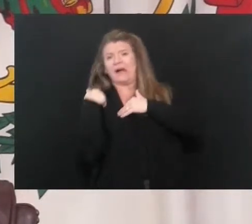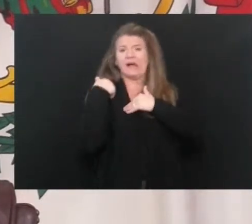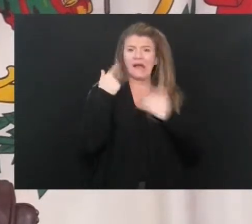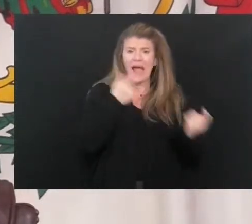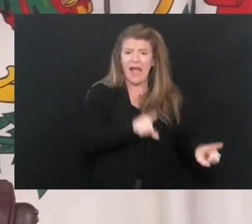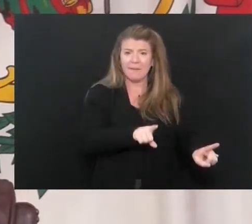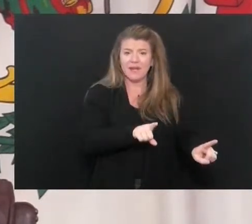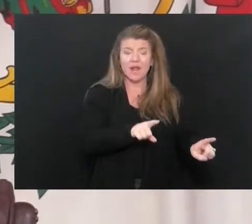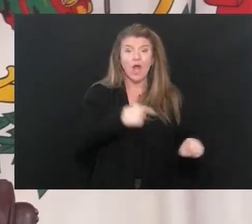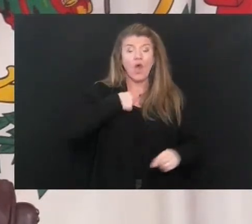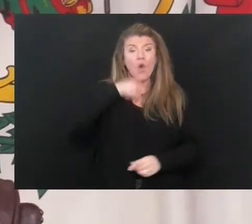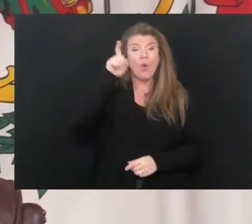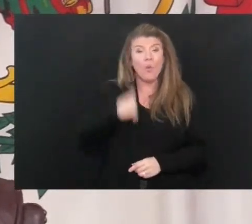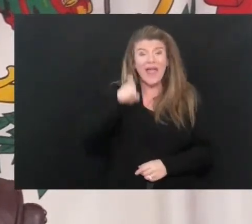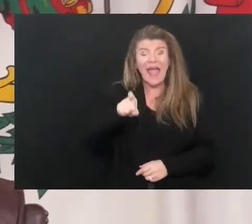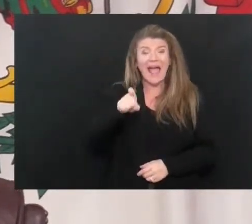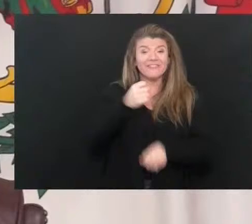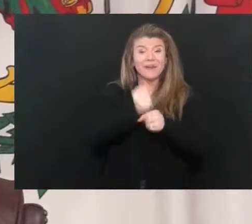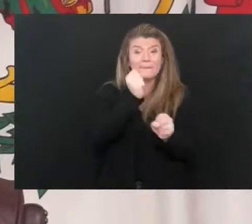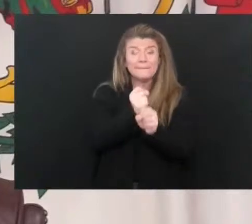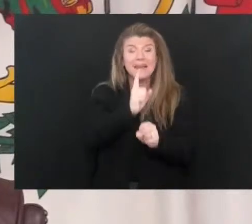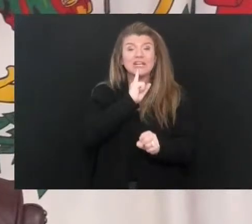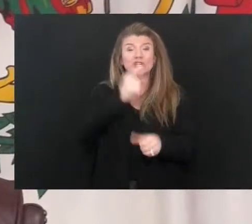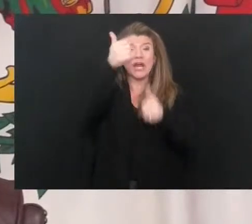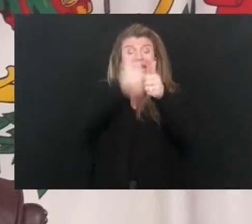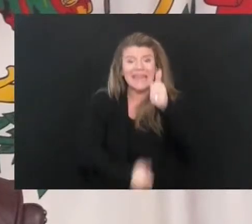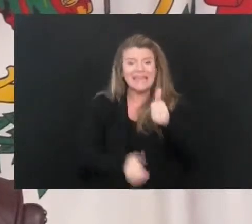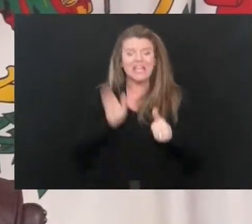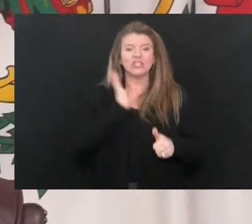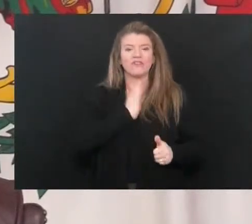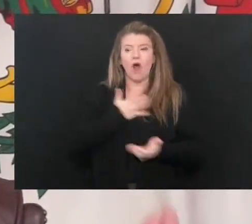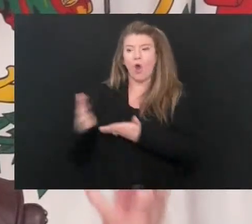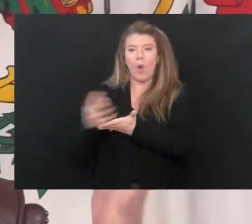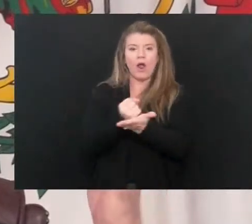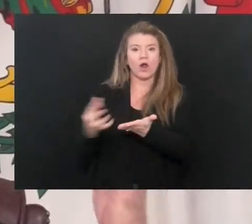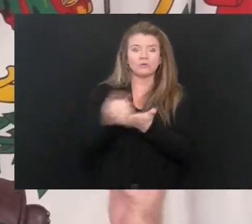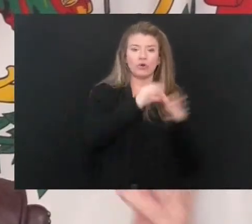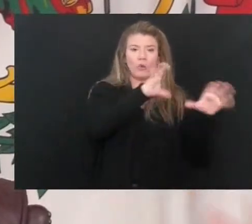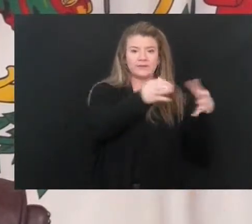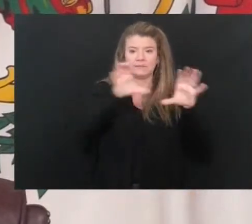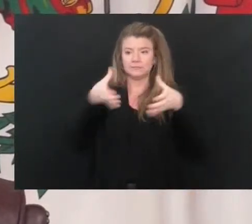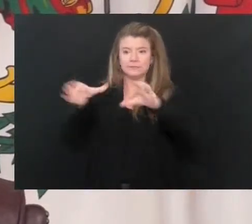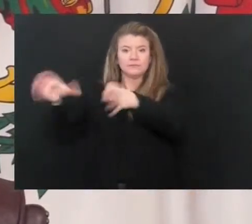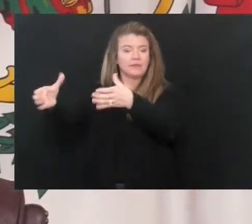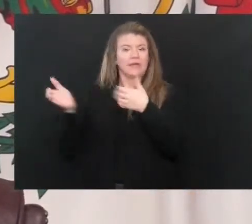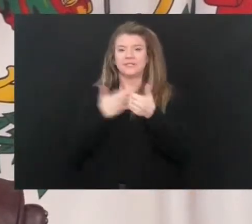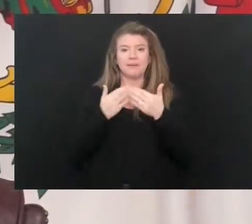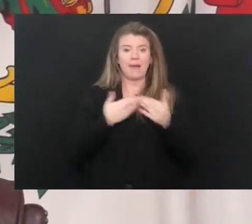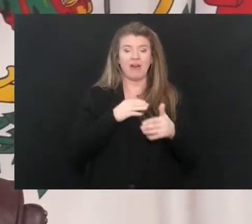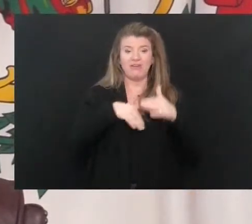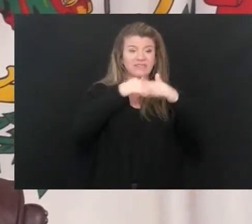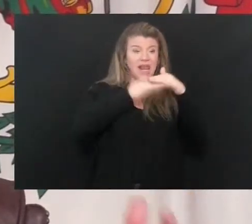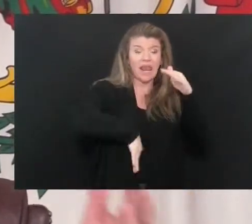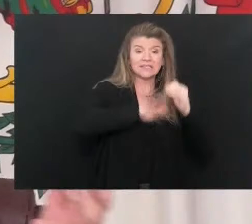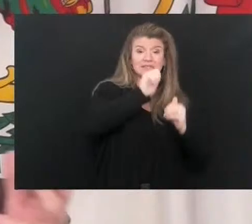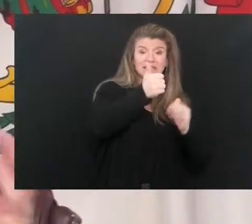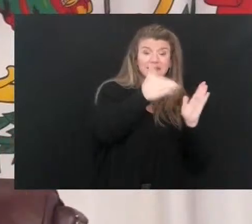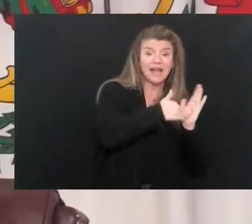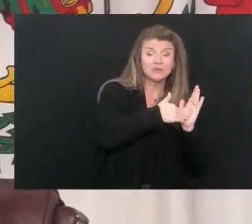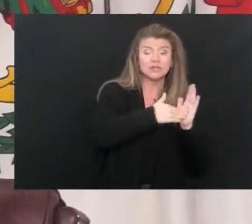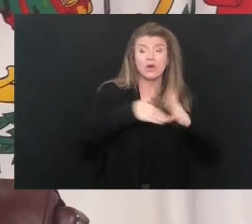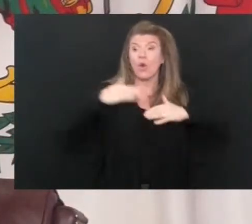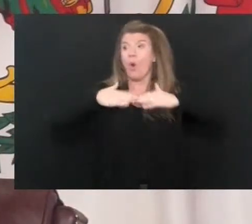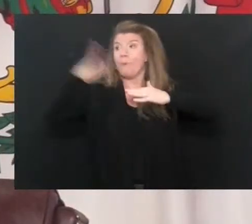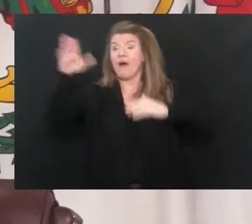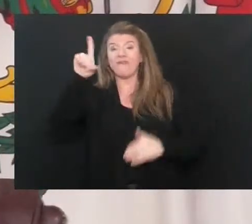that every wage earner, every class that we go through, whether it be a 10,000, less than 10,000, or it be